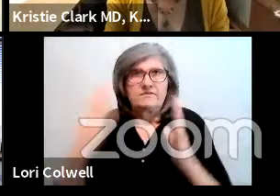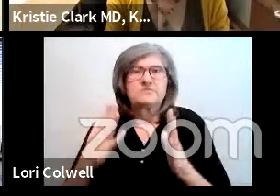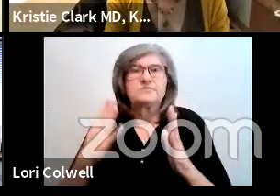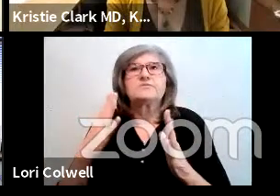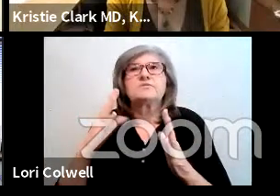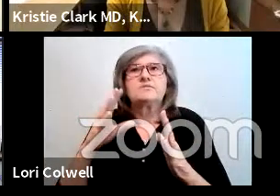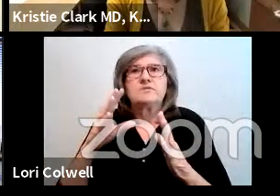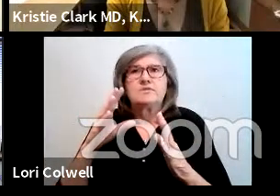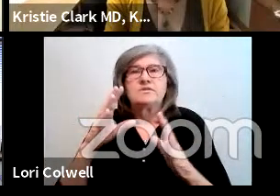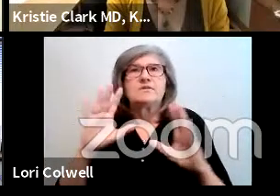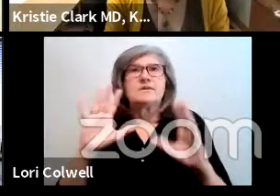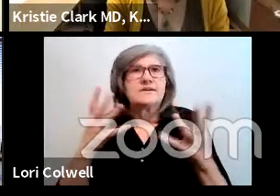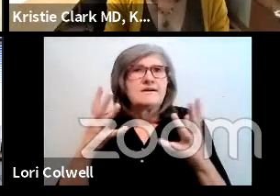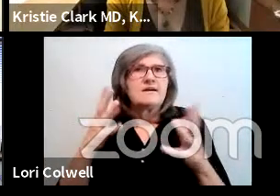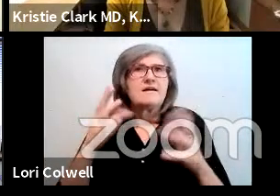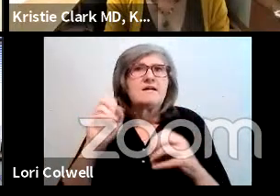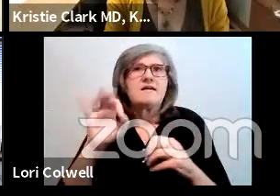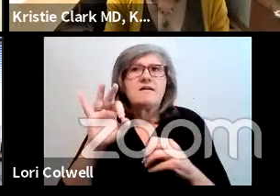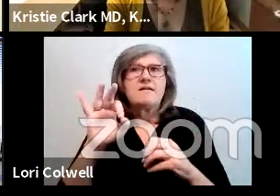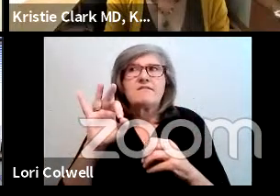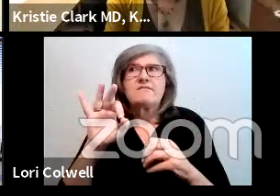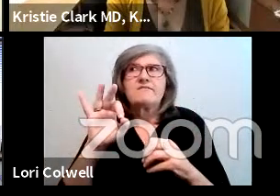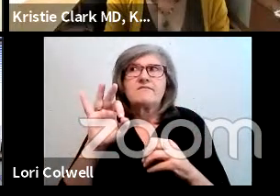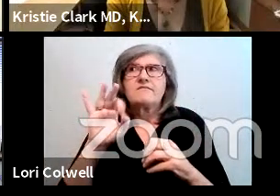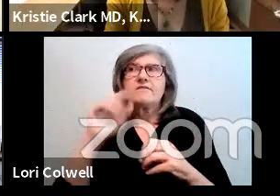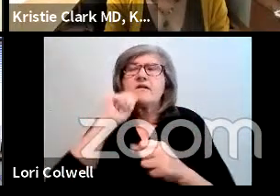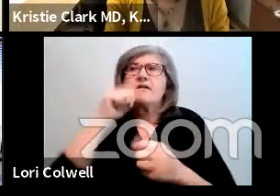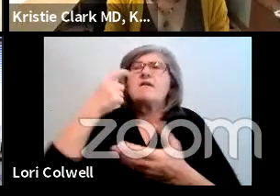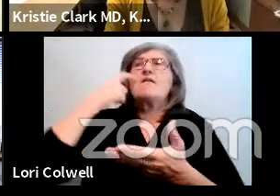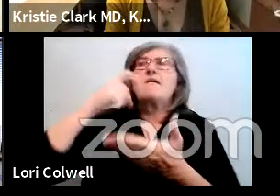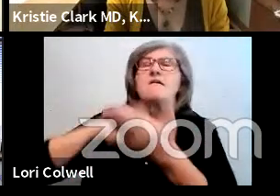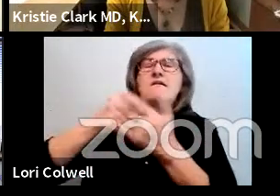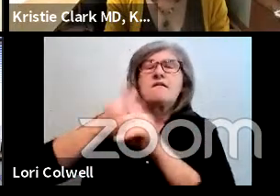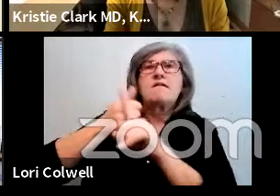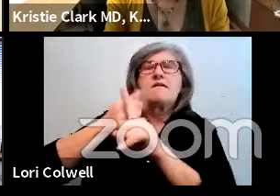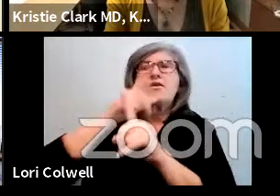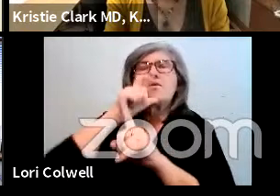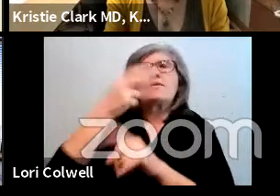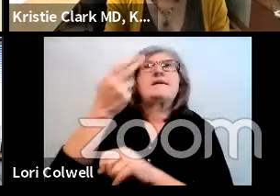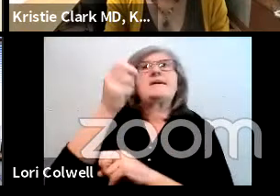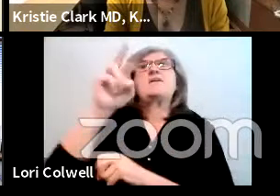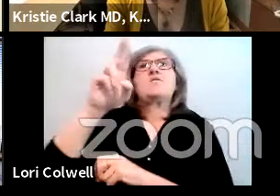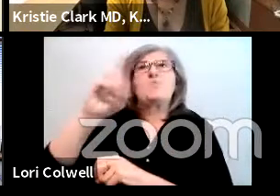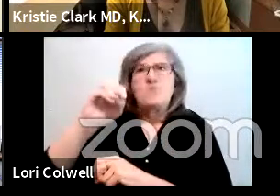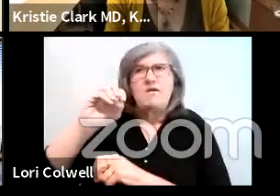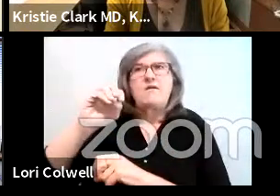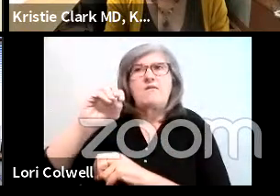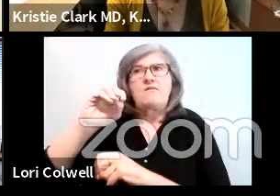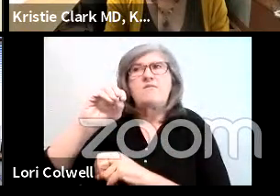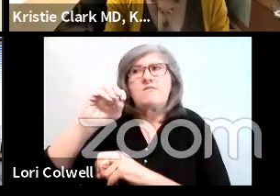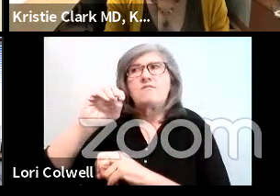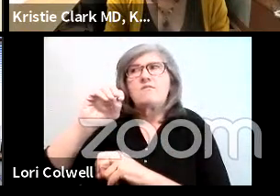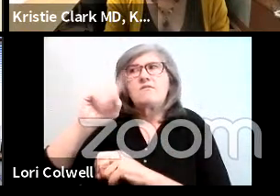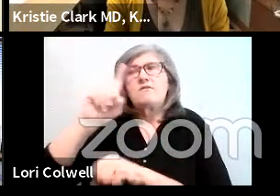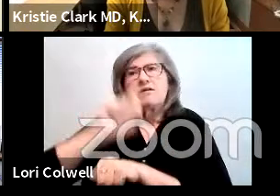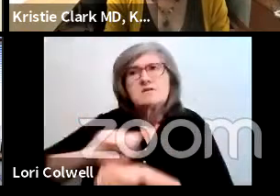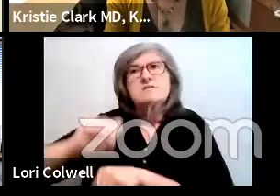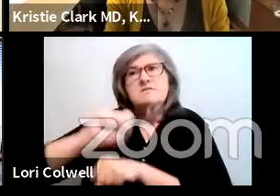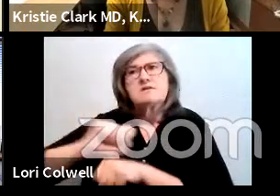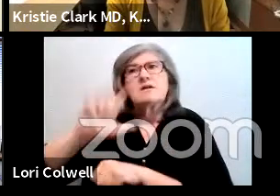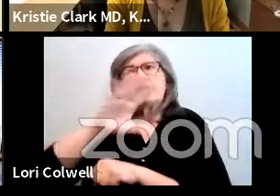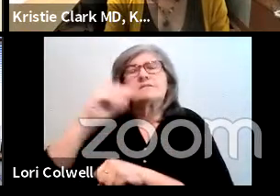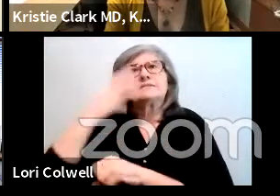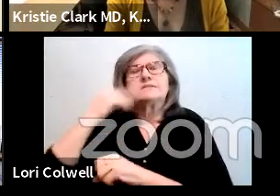Yeah, they're sort of the unsung heroes behind the scenes who are kind of the first to get beaten up.